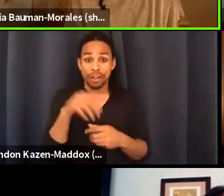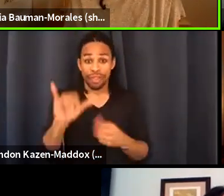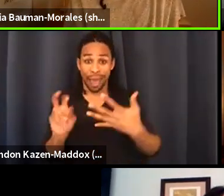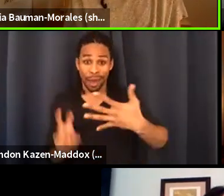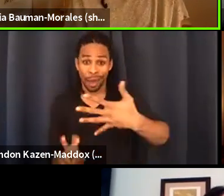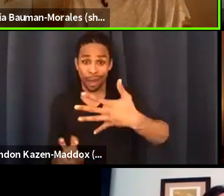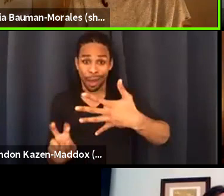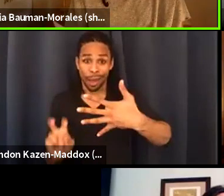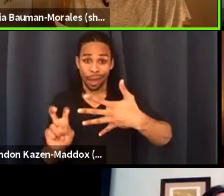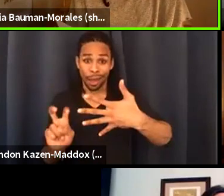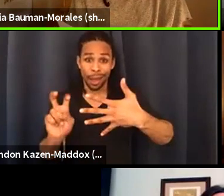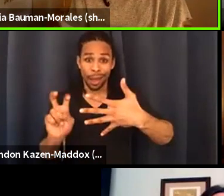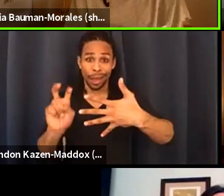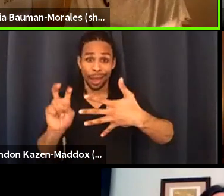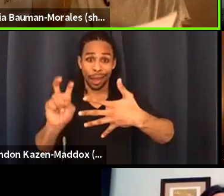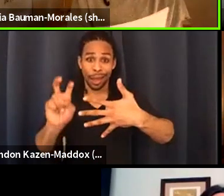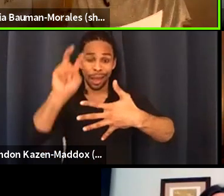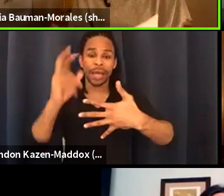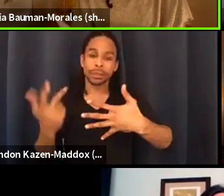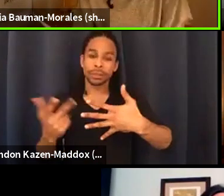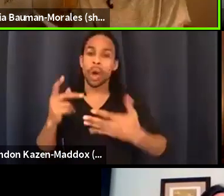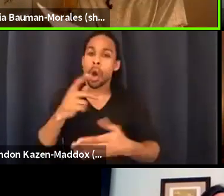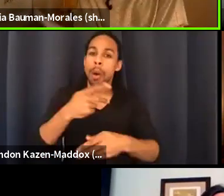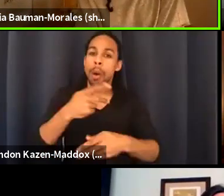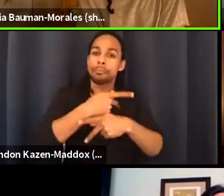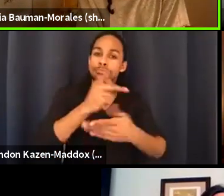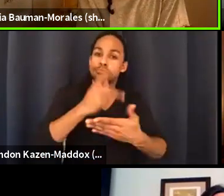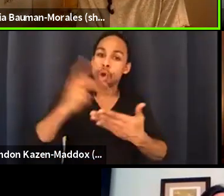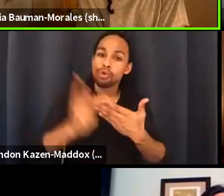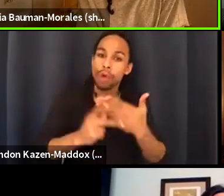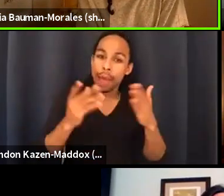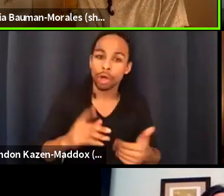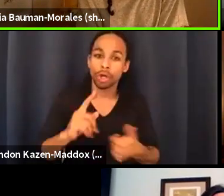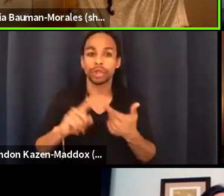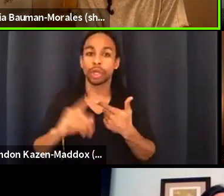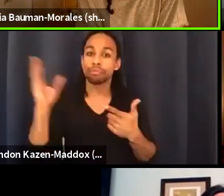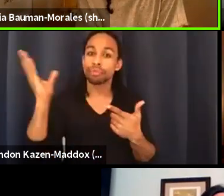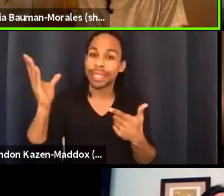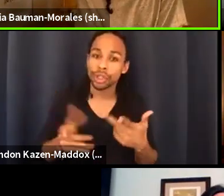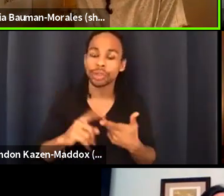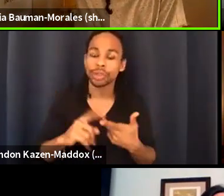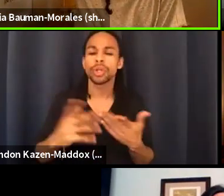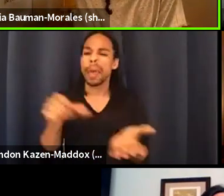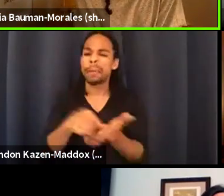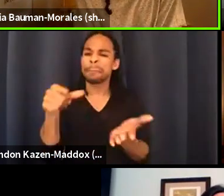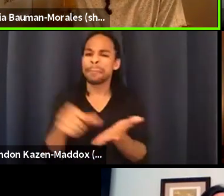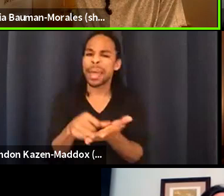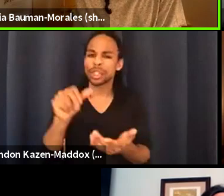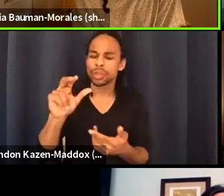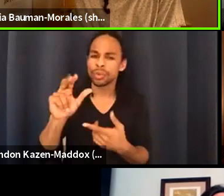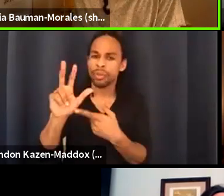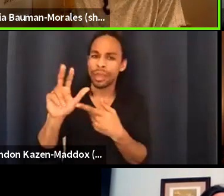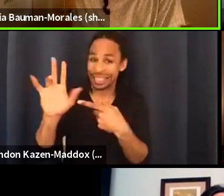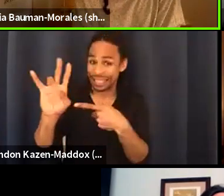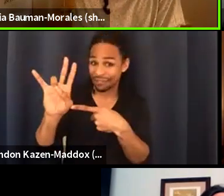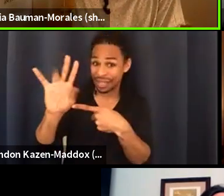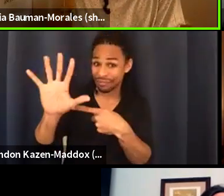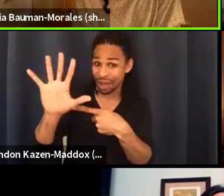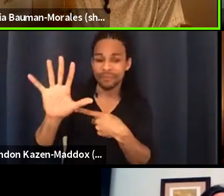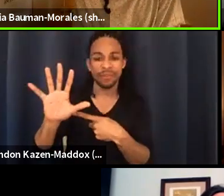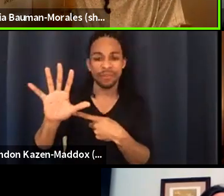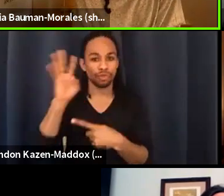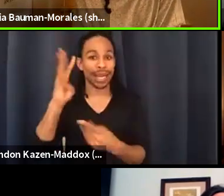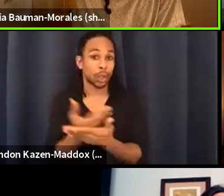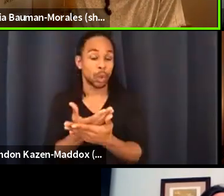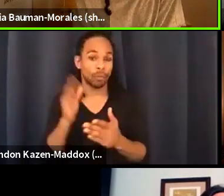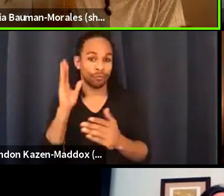presenters. And I'm reading from page 75 of the Creating New Futures document, which says, this is Rachel Cook